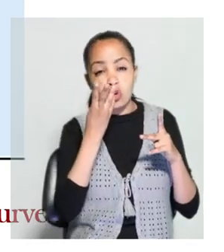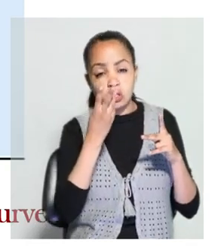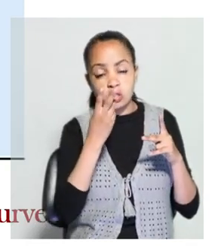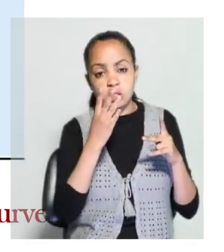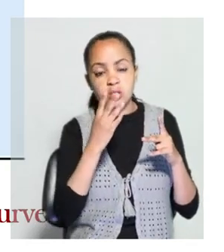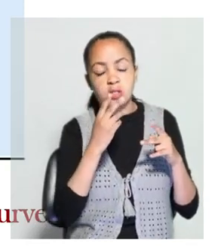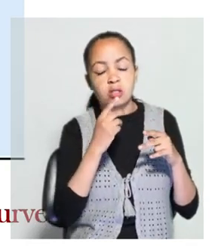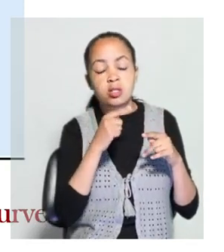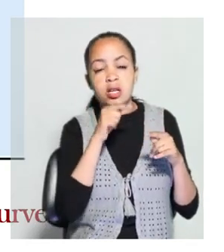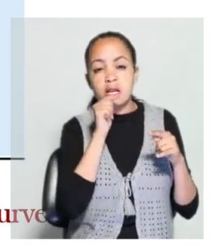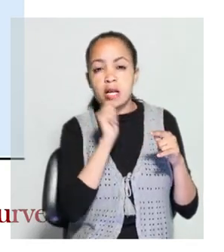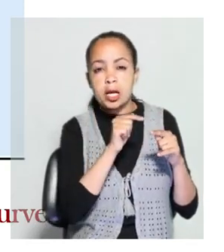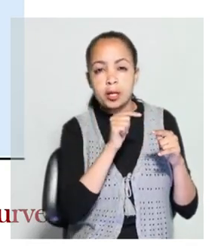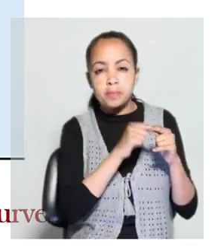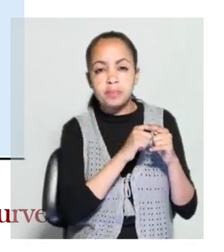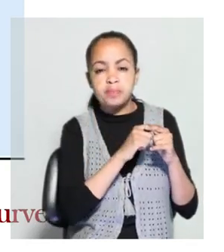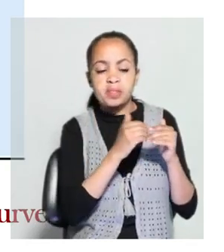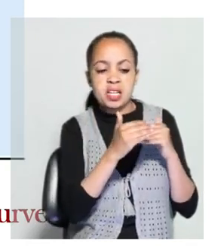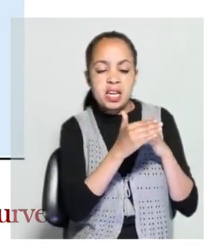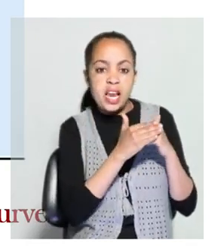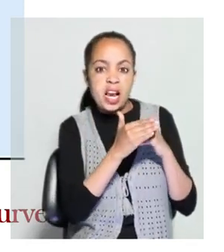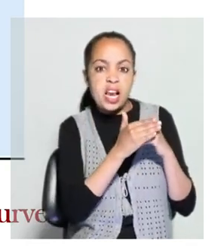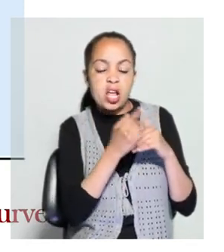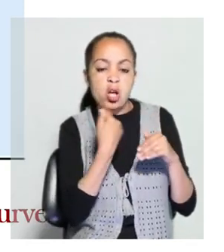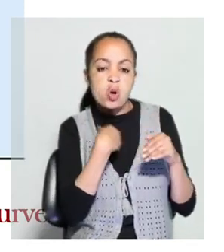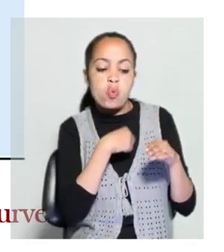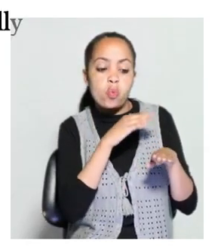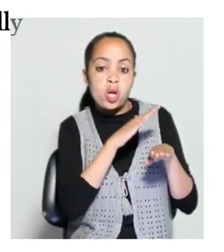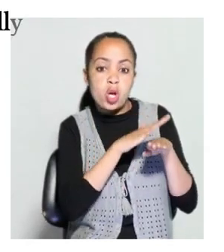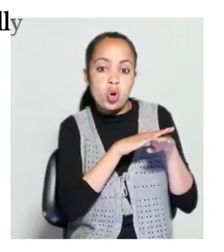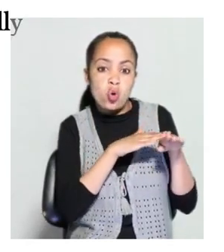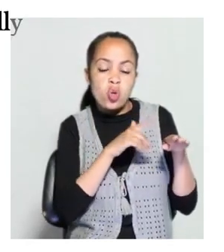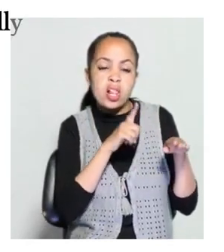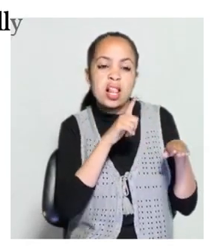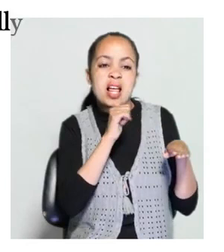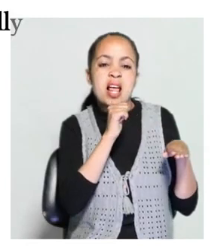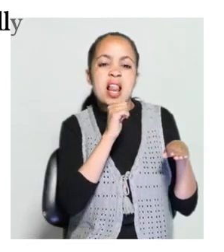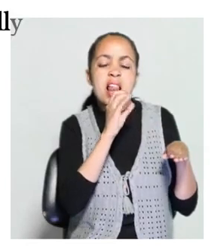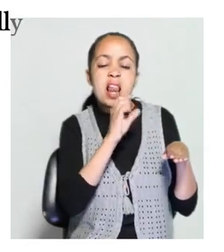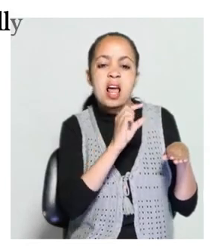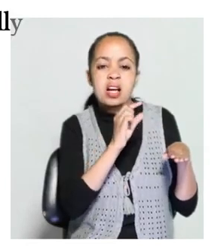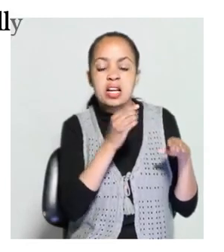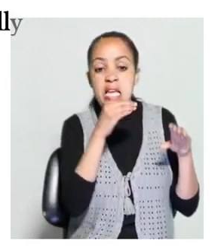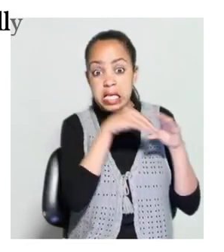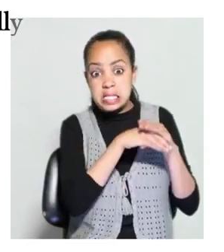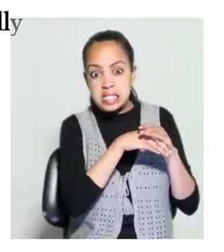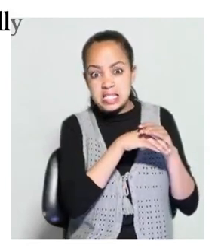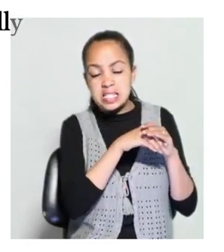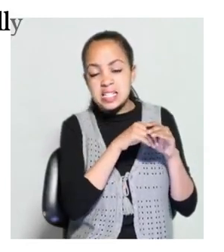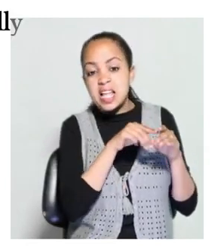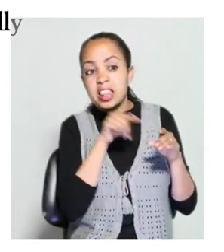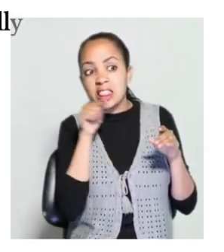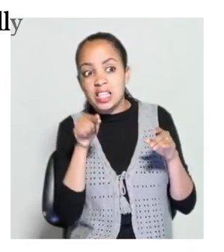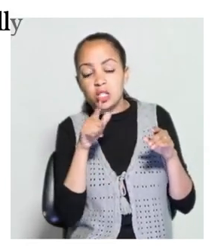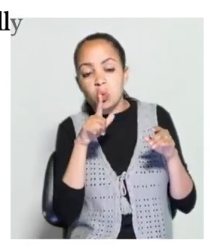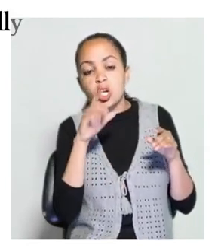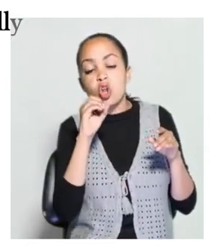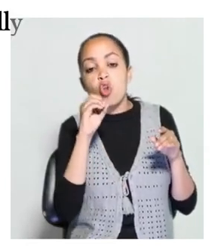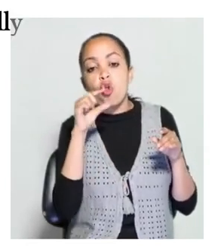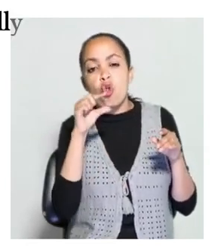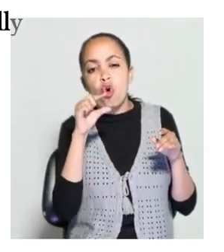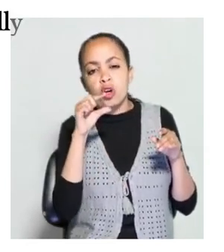population growth. Here, nearly, we call this one is a lag phase. entry phase. This one is a log